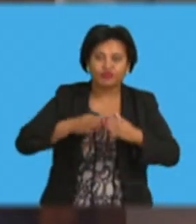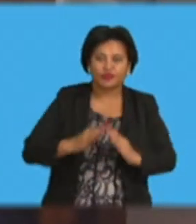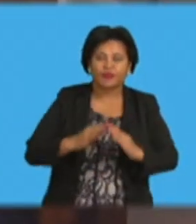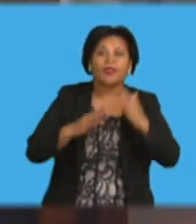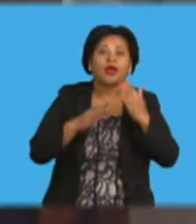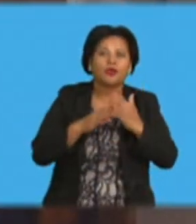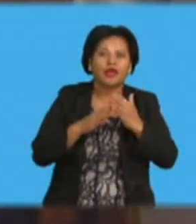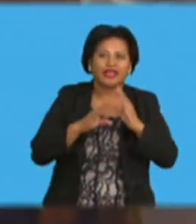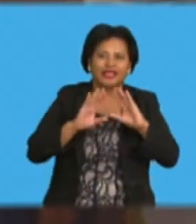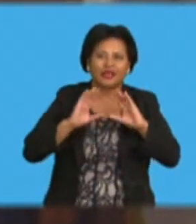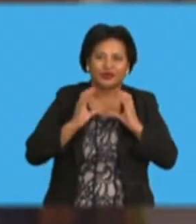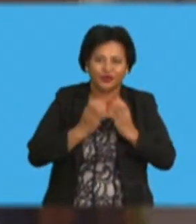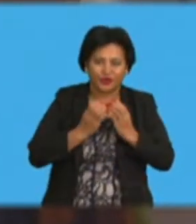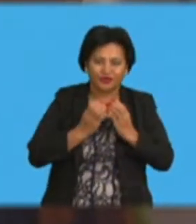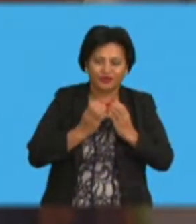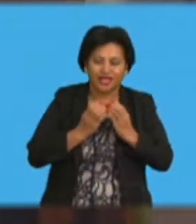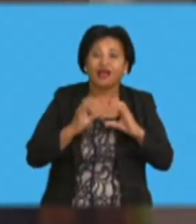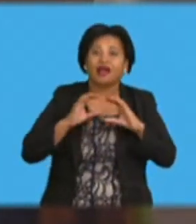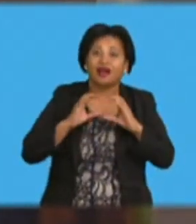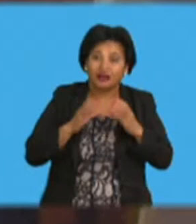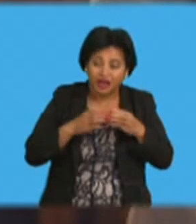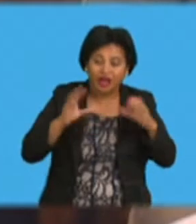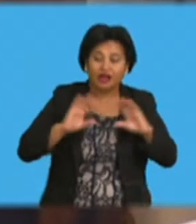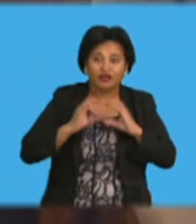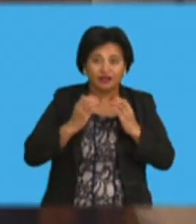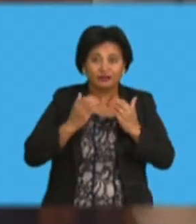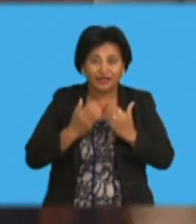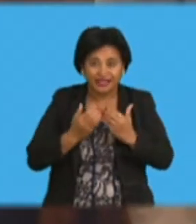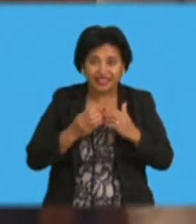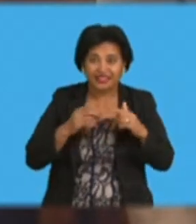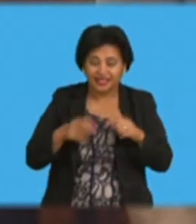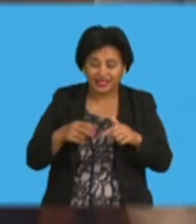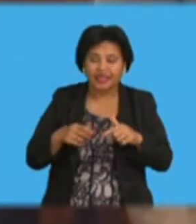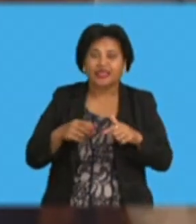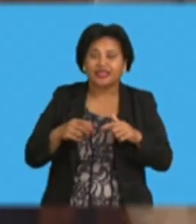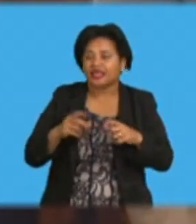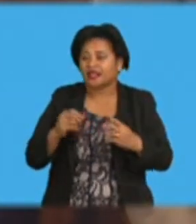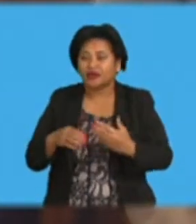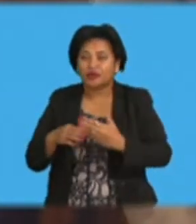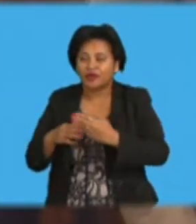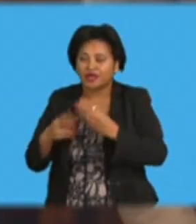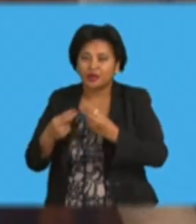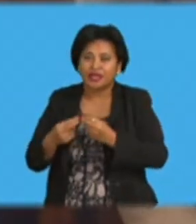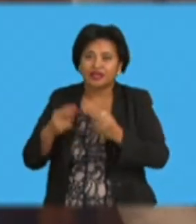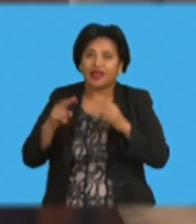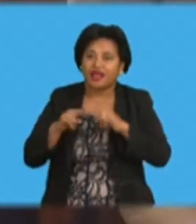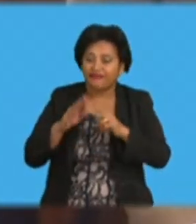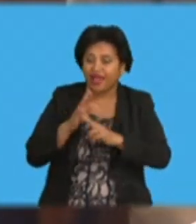that includes people from the Ministry of Employment and also from the Ministry of Health and Medical Services, Fiji National